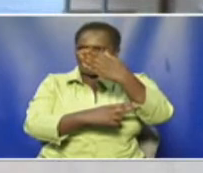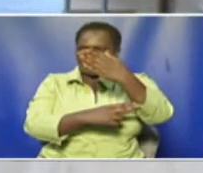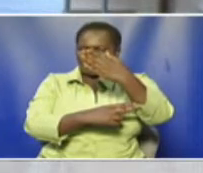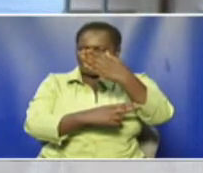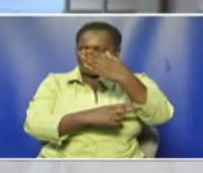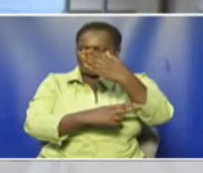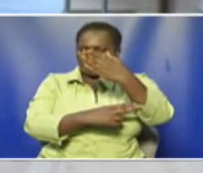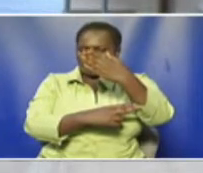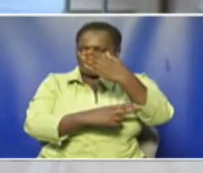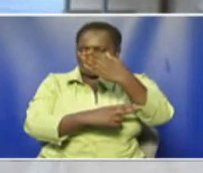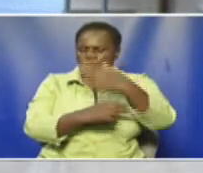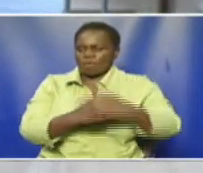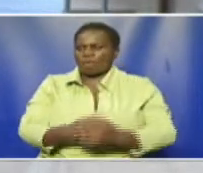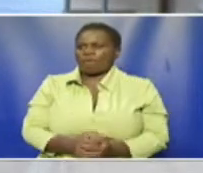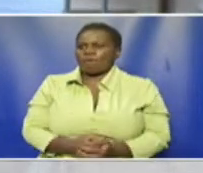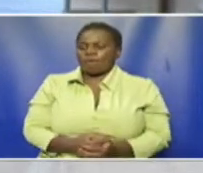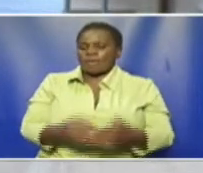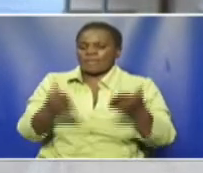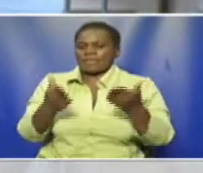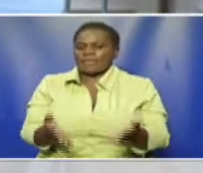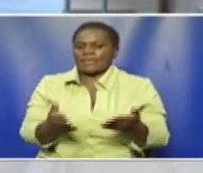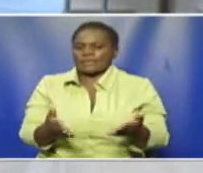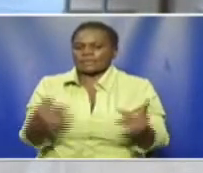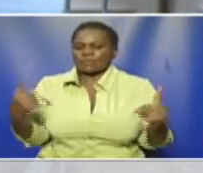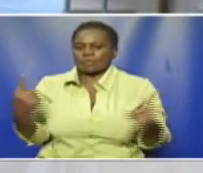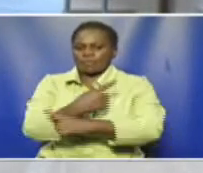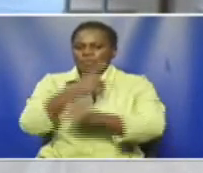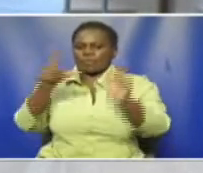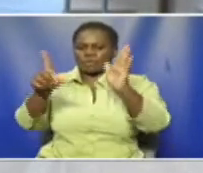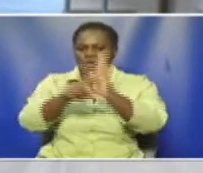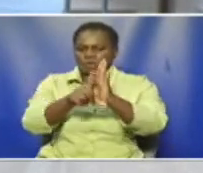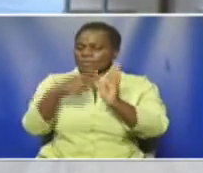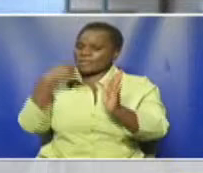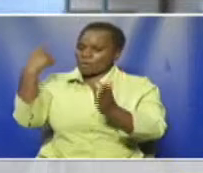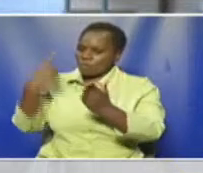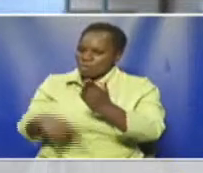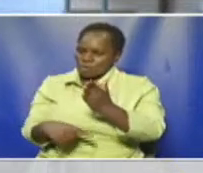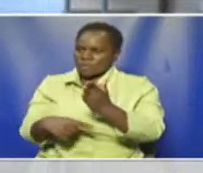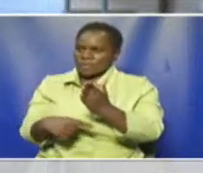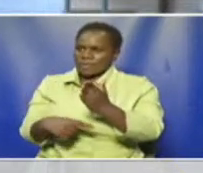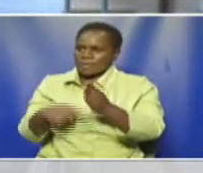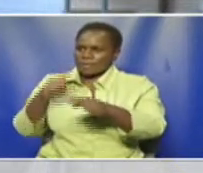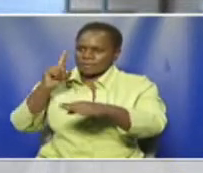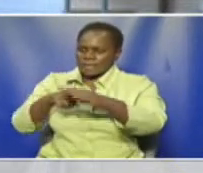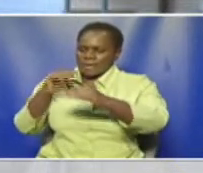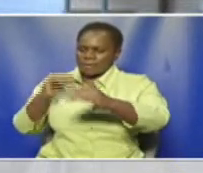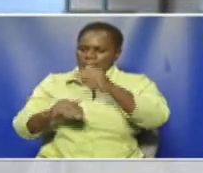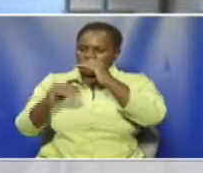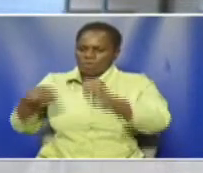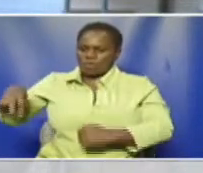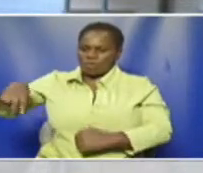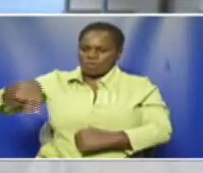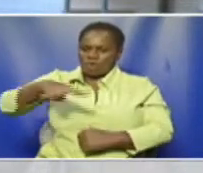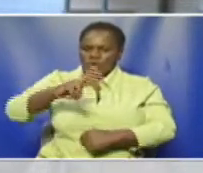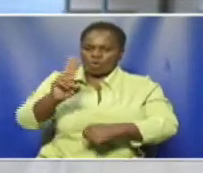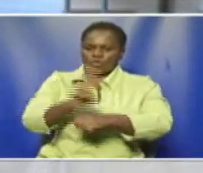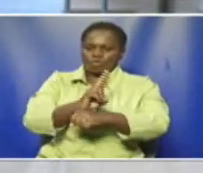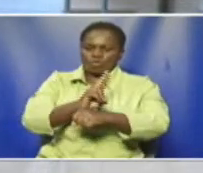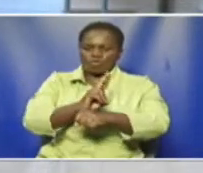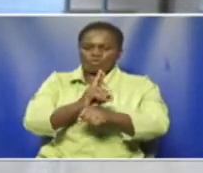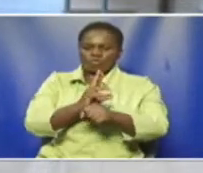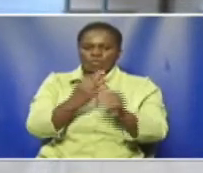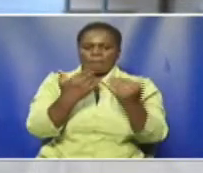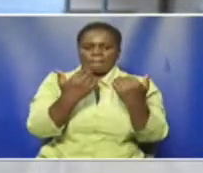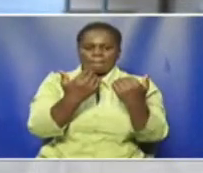Liwatoni floating bridge. This going against the law, which stipulates the timelines when pedestrians can use the ferry